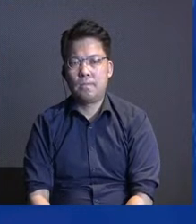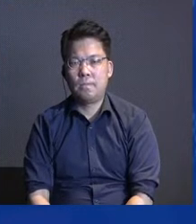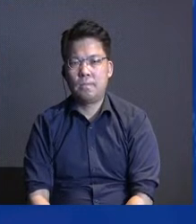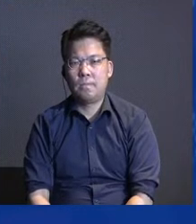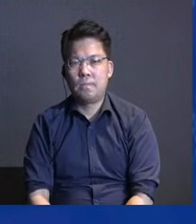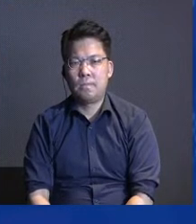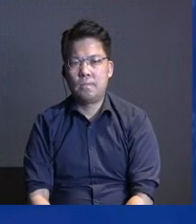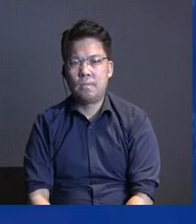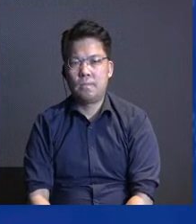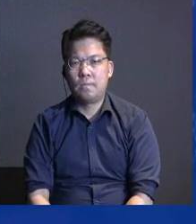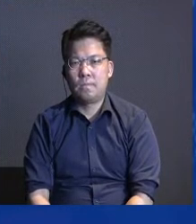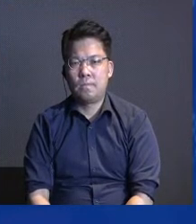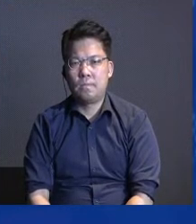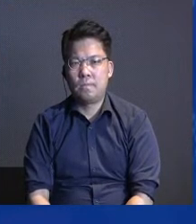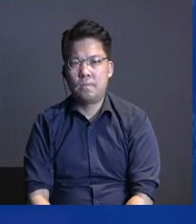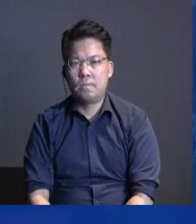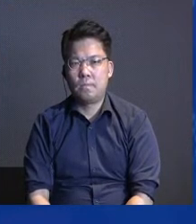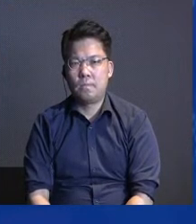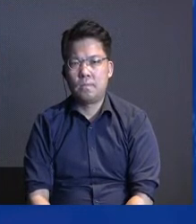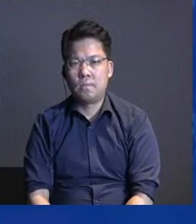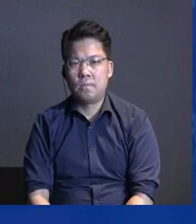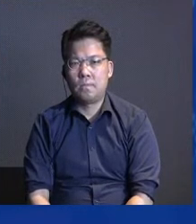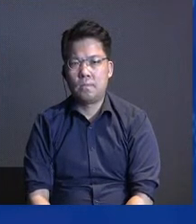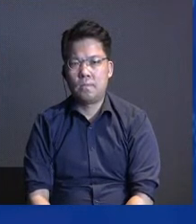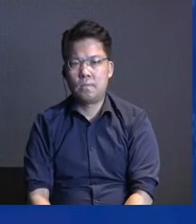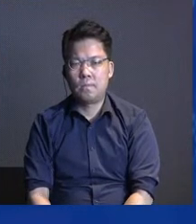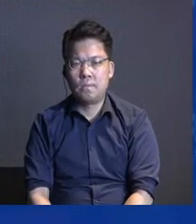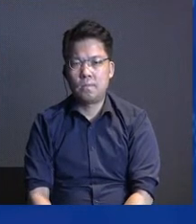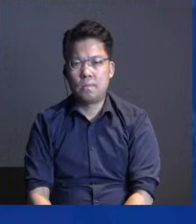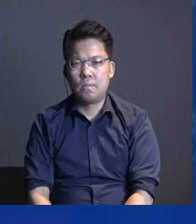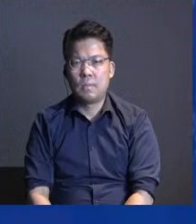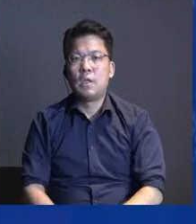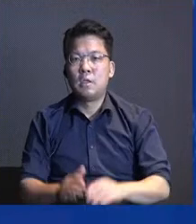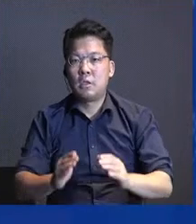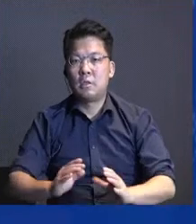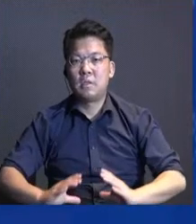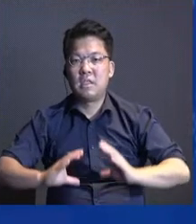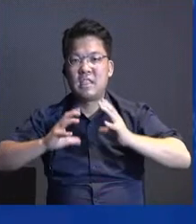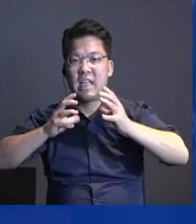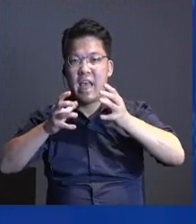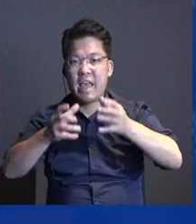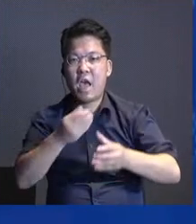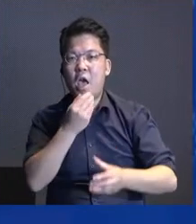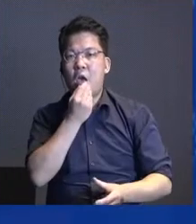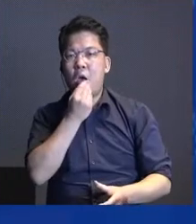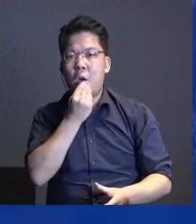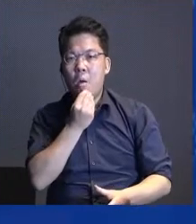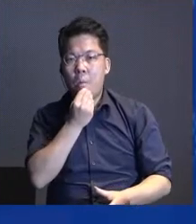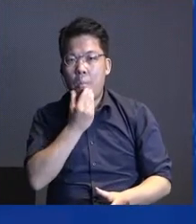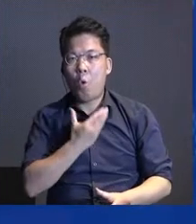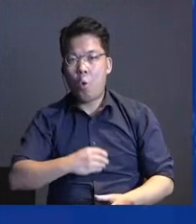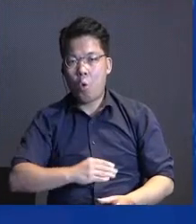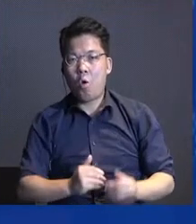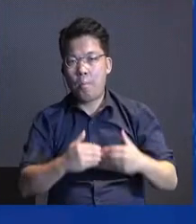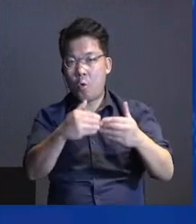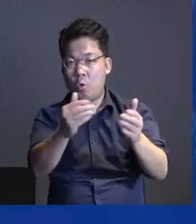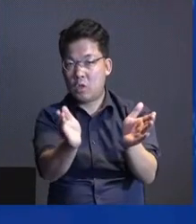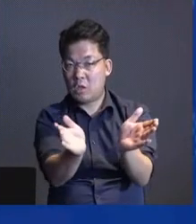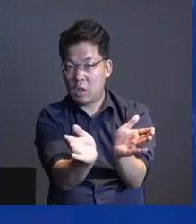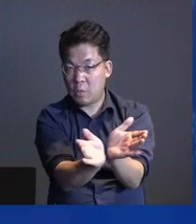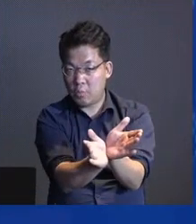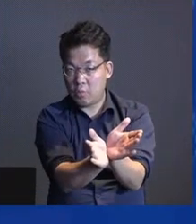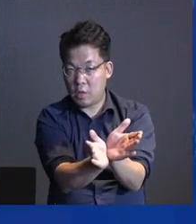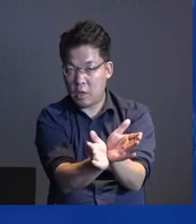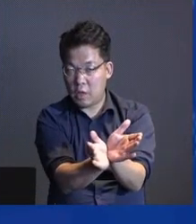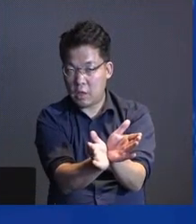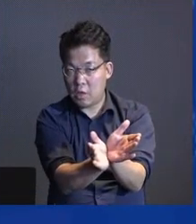Let's look at the report of WHO on social isolation and loneliness first.